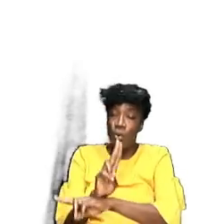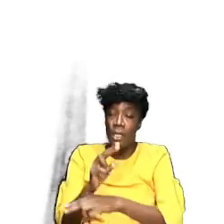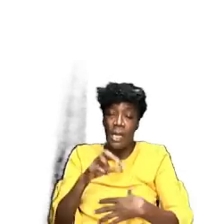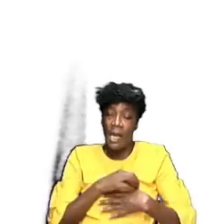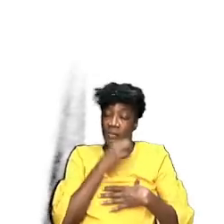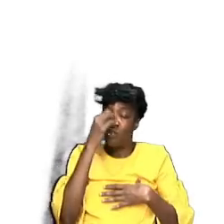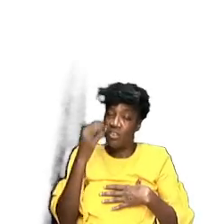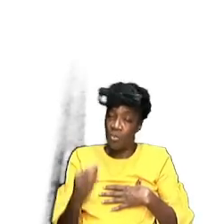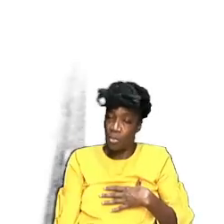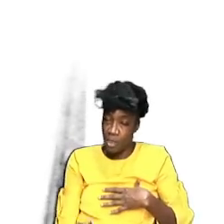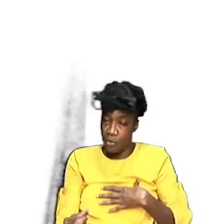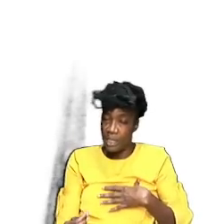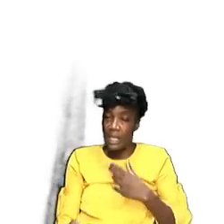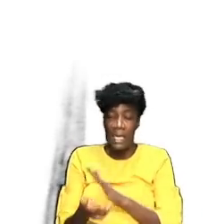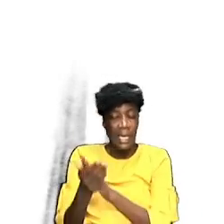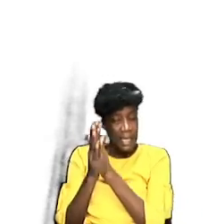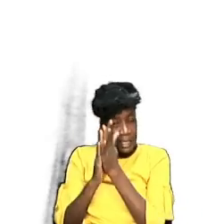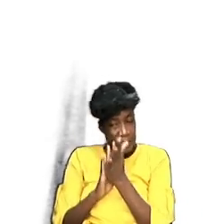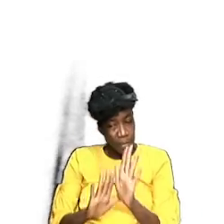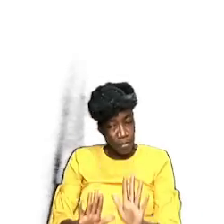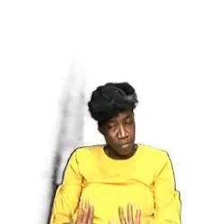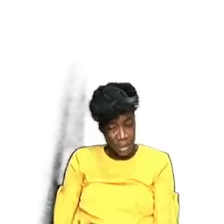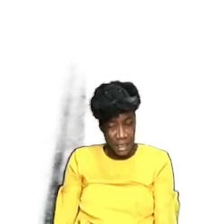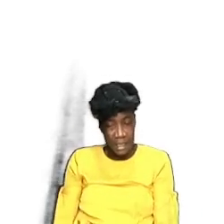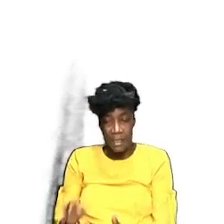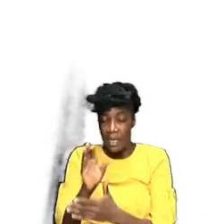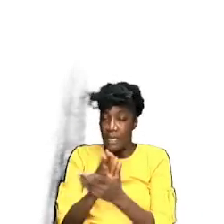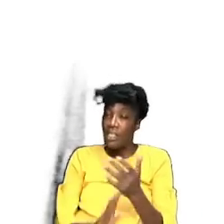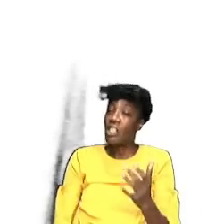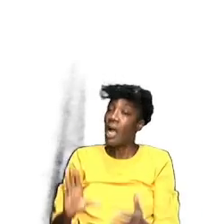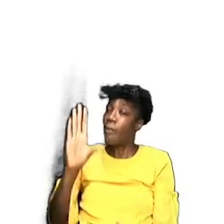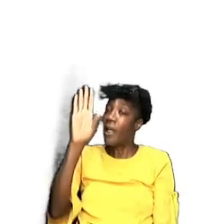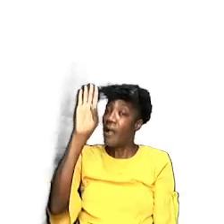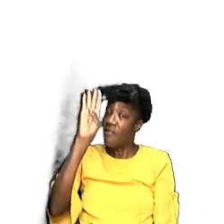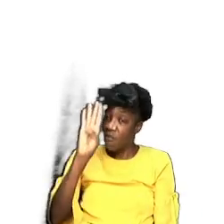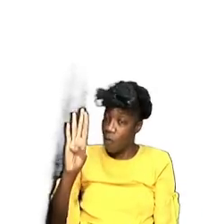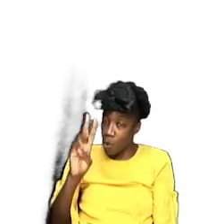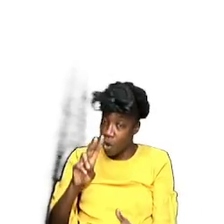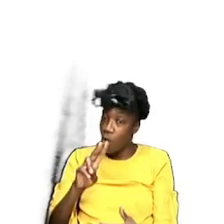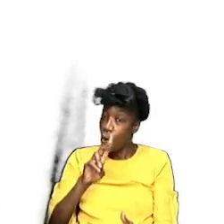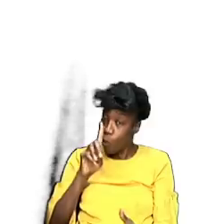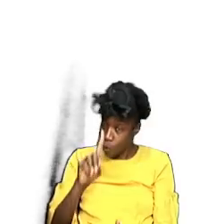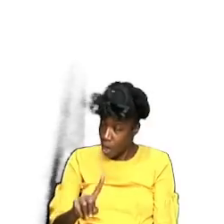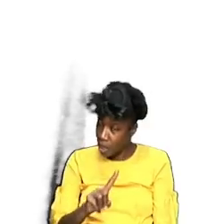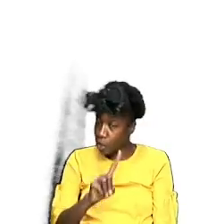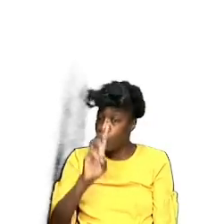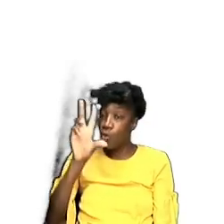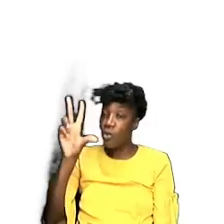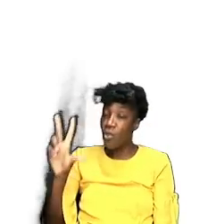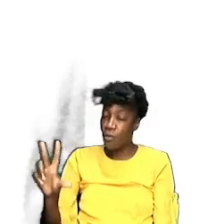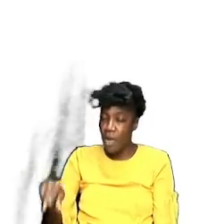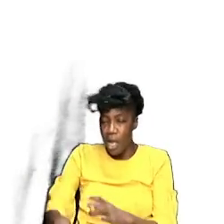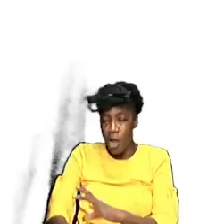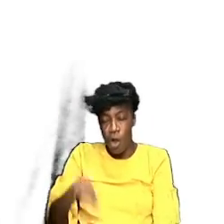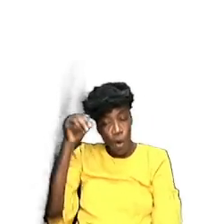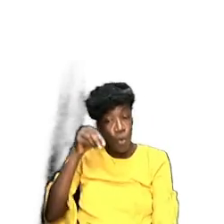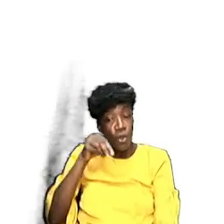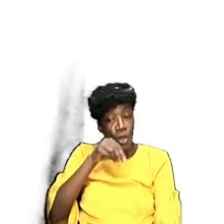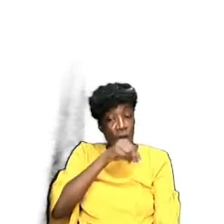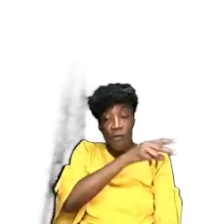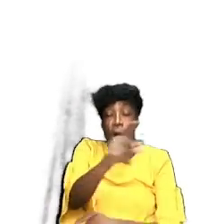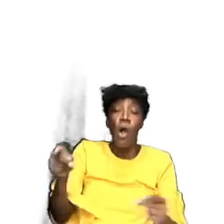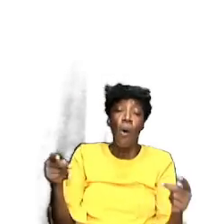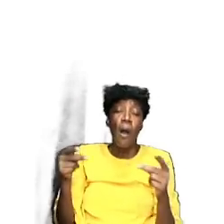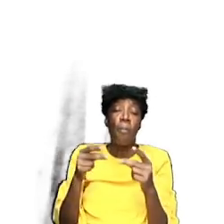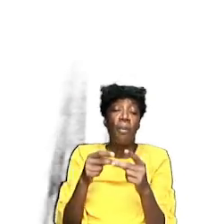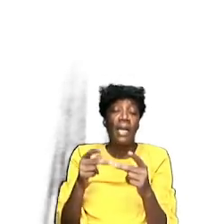bond of peace. So Ephesians chapter 4, verse 1 to 3, tell us that out of our position now,